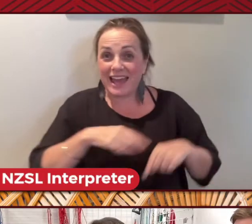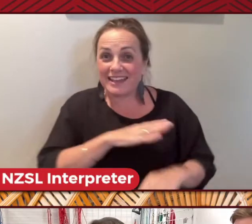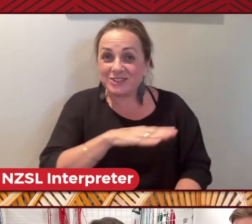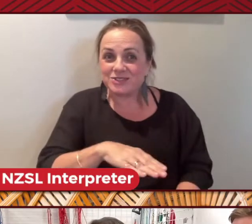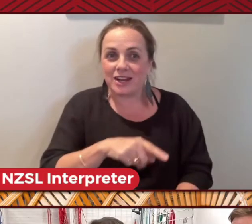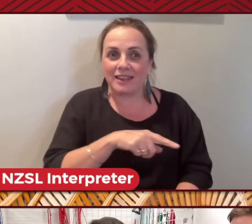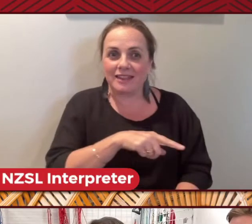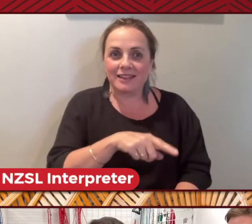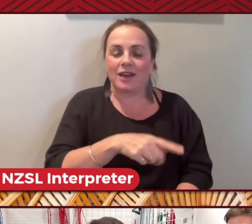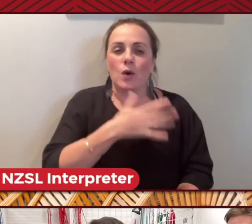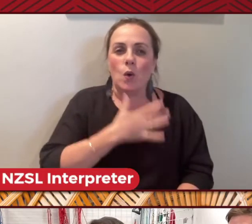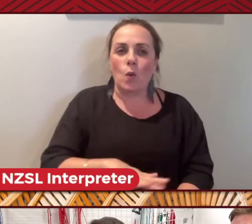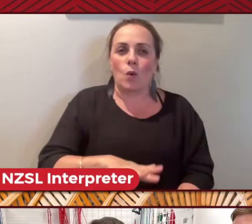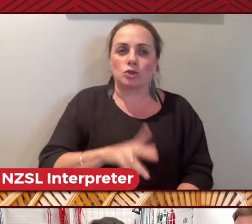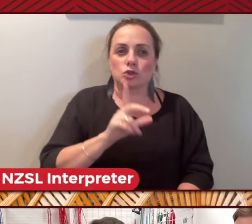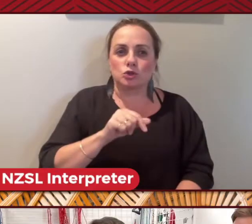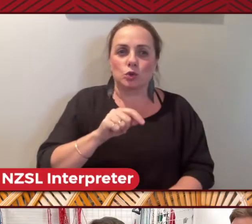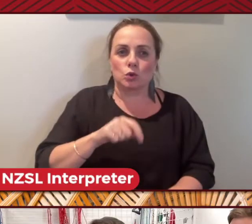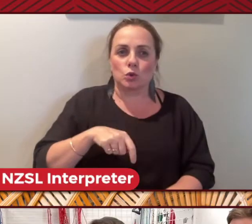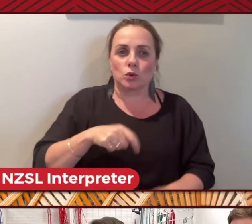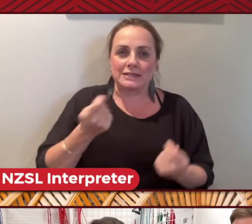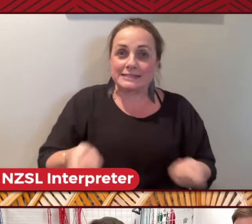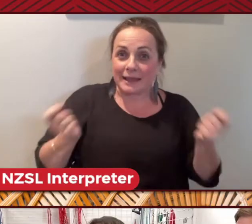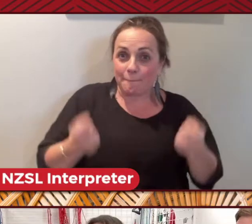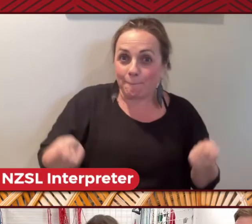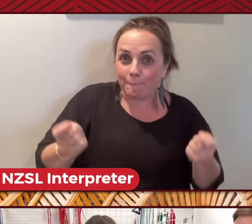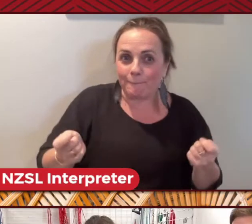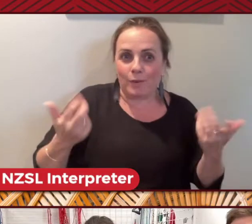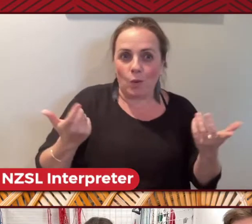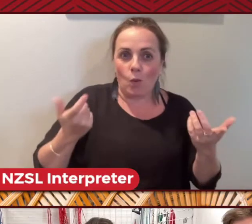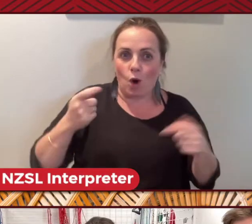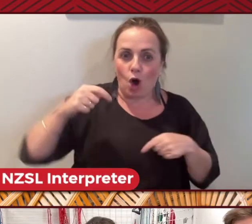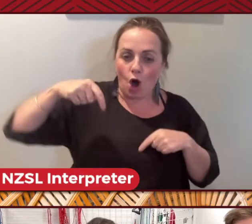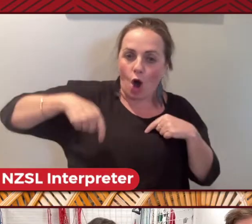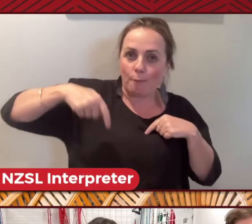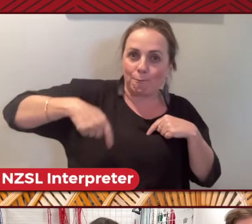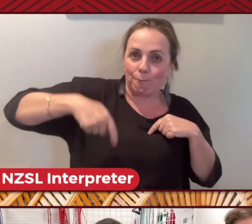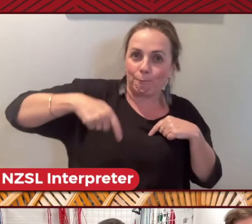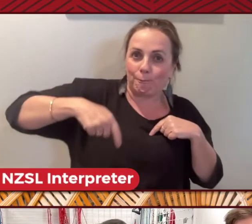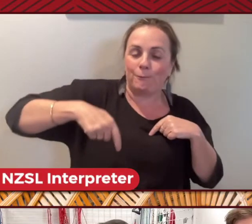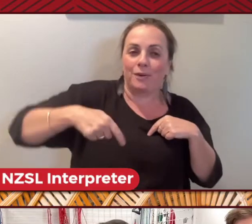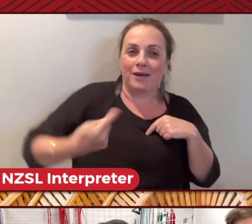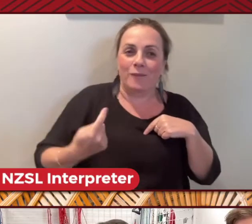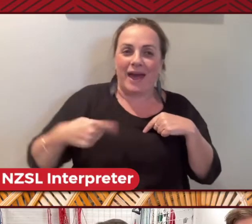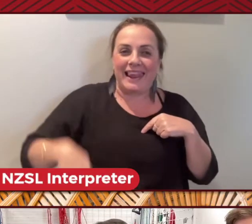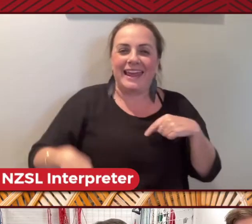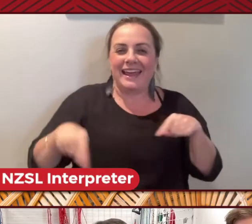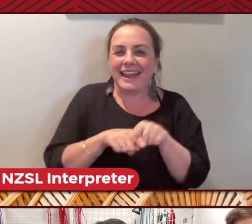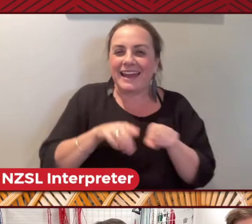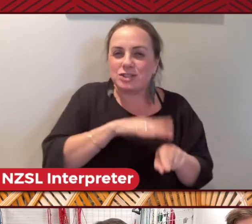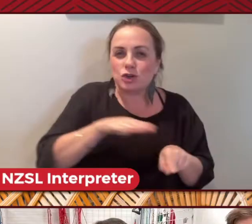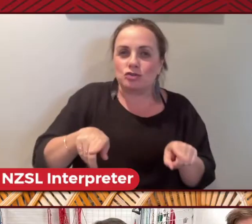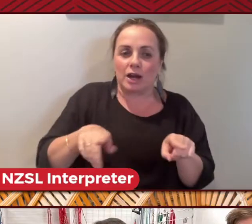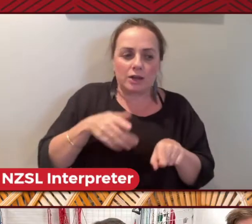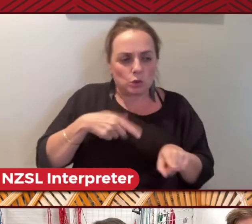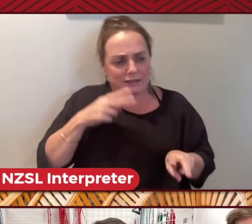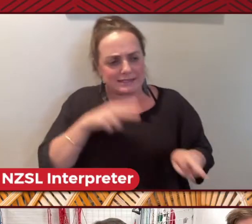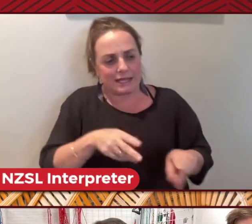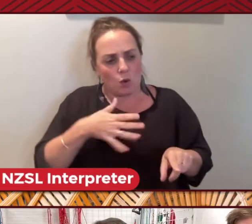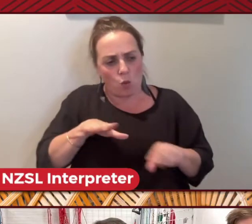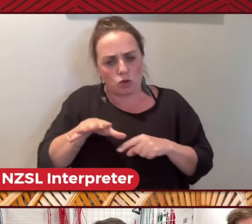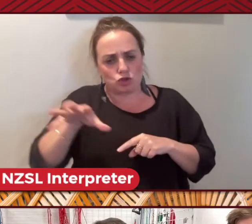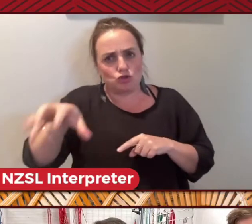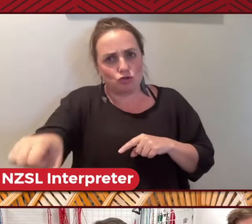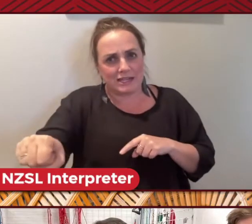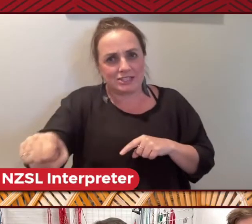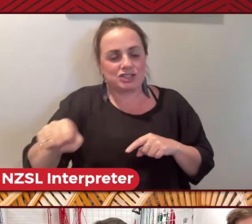able to do a skip, and I want to be able to hop like all my peers and things like that. You can see the kiddos wanting to reach for their toys and things like that. So it doesn't have to